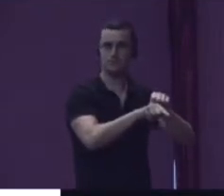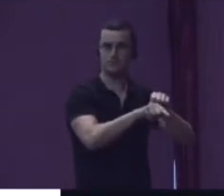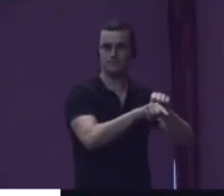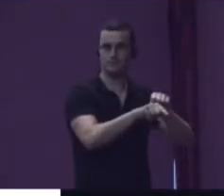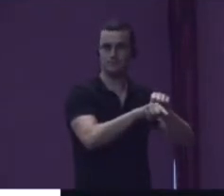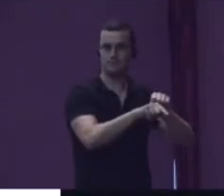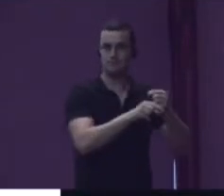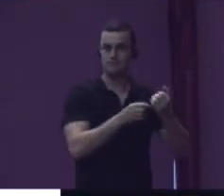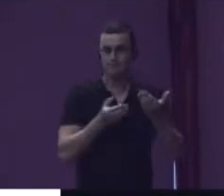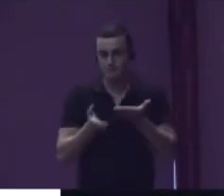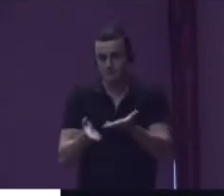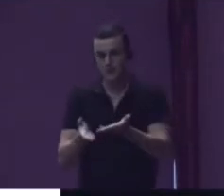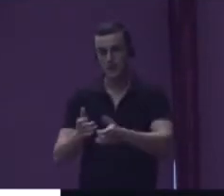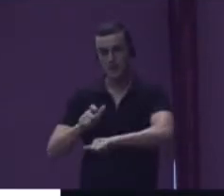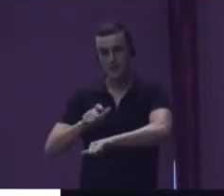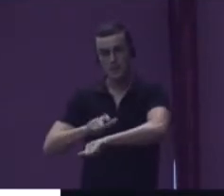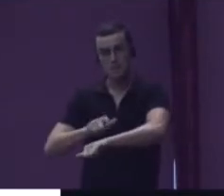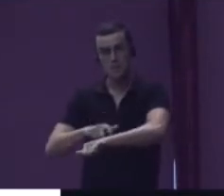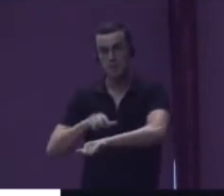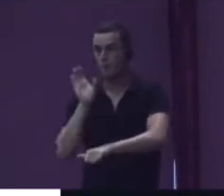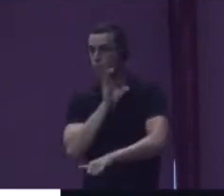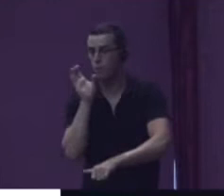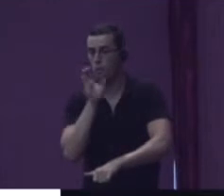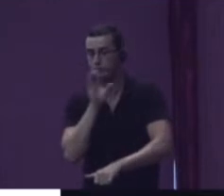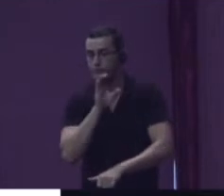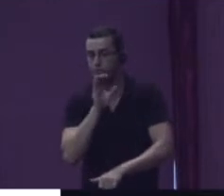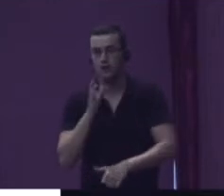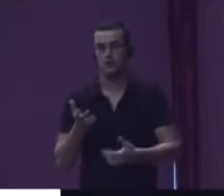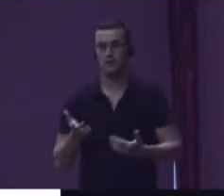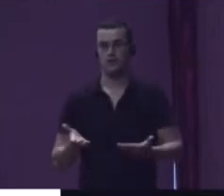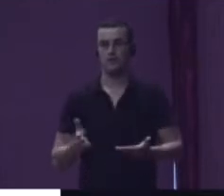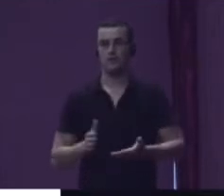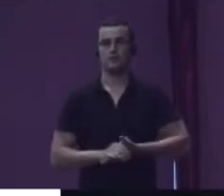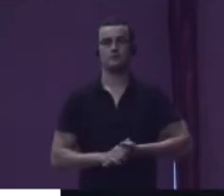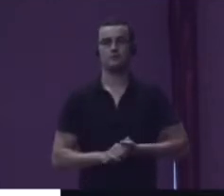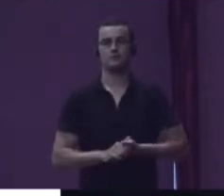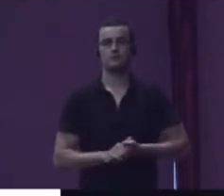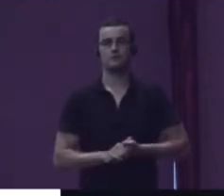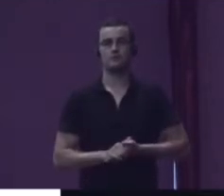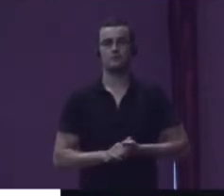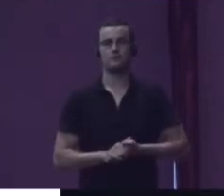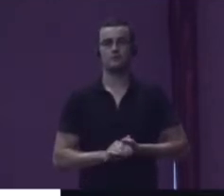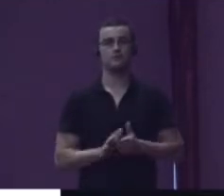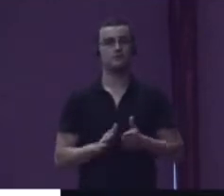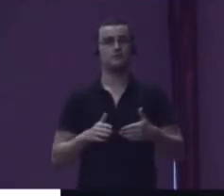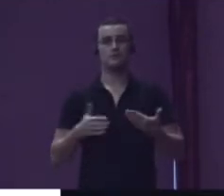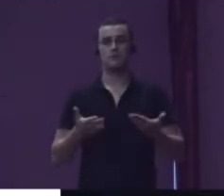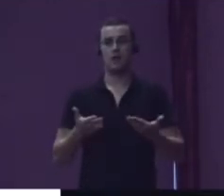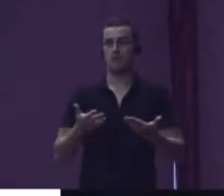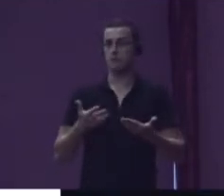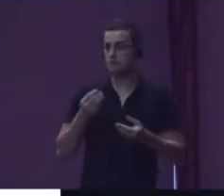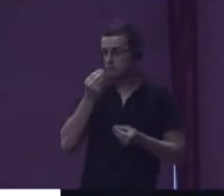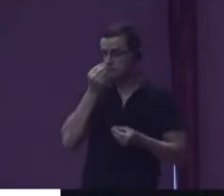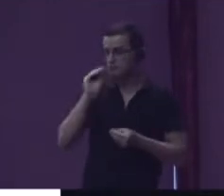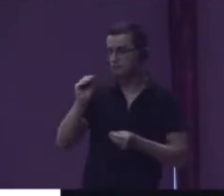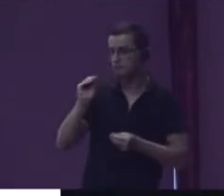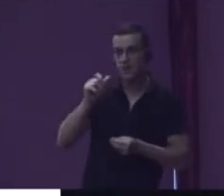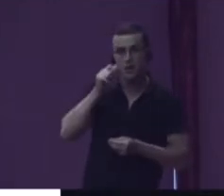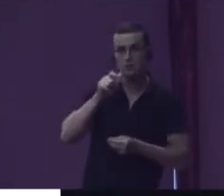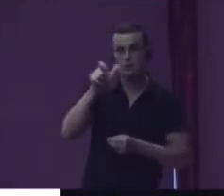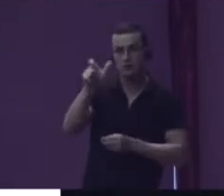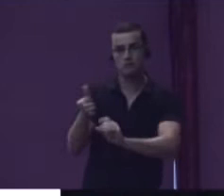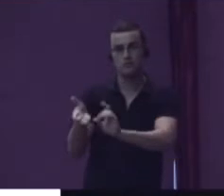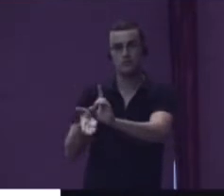supporting the training programs, which meant then the governments, like Guatemala, who, because